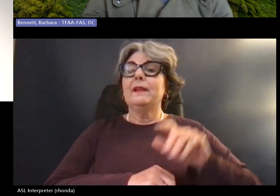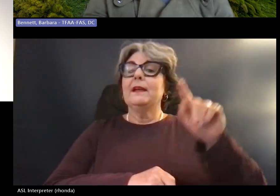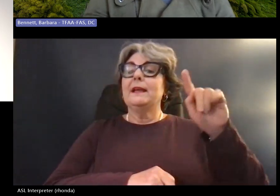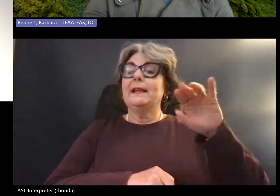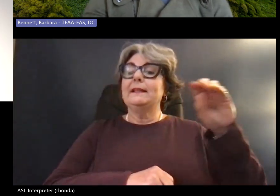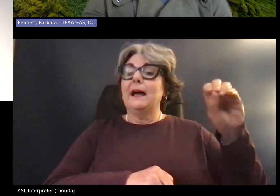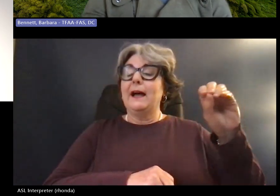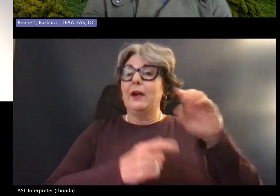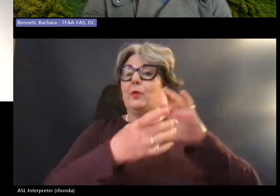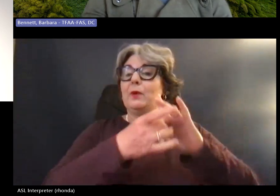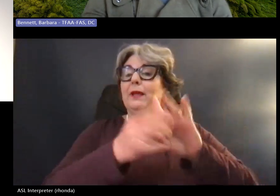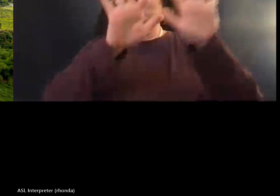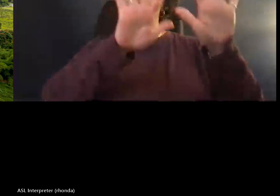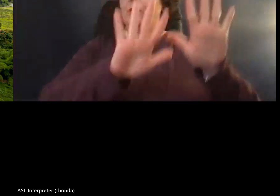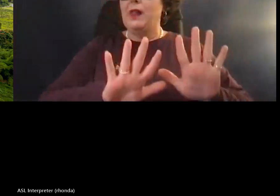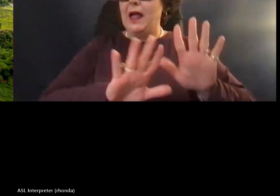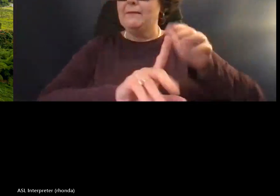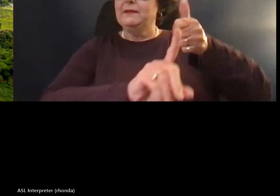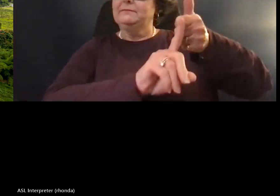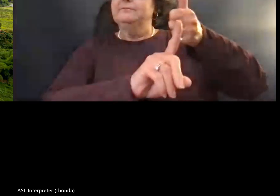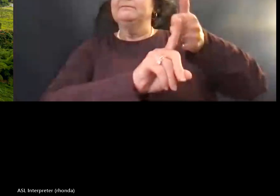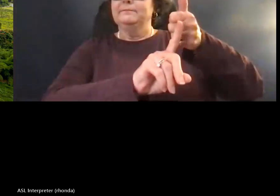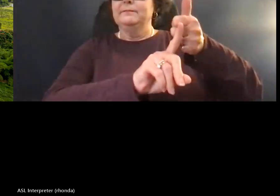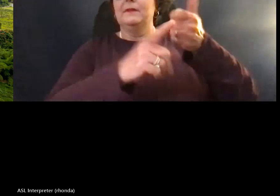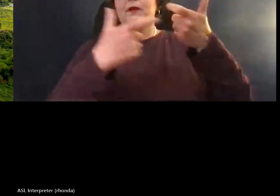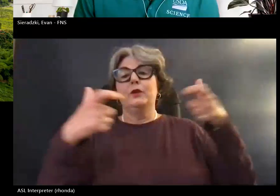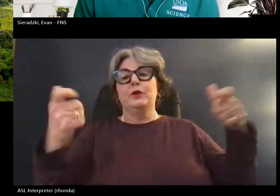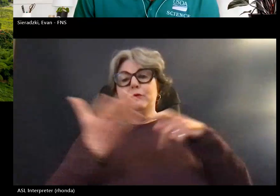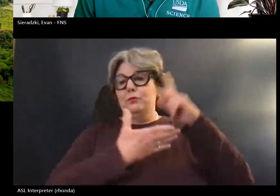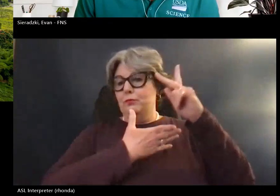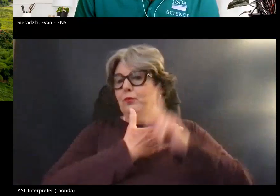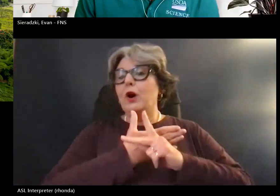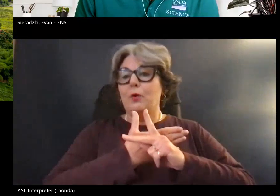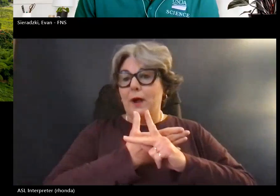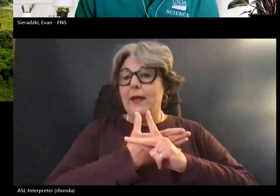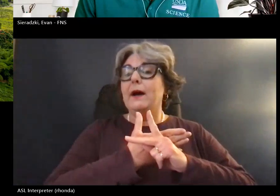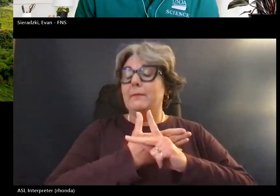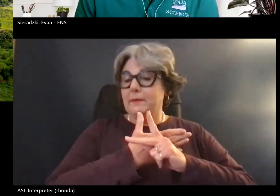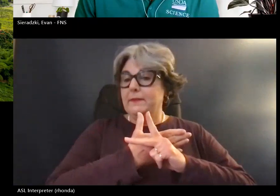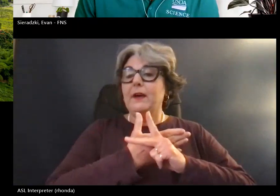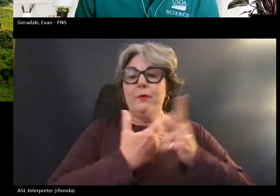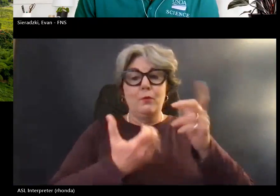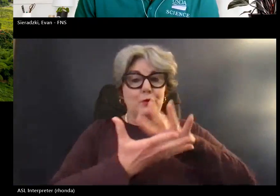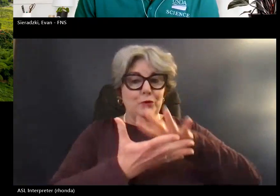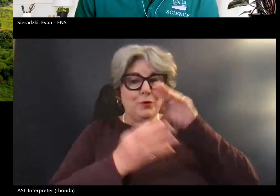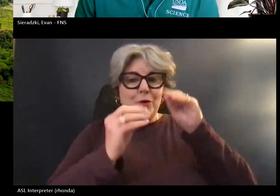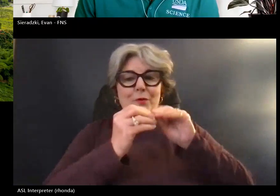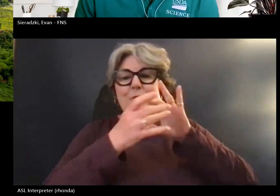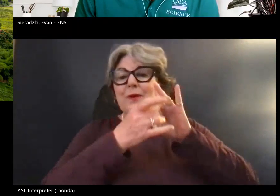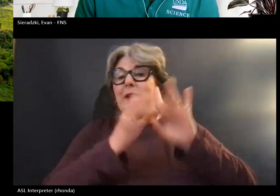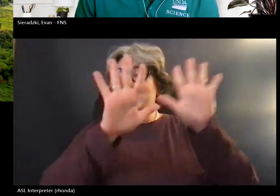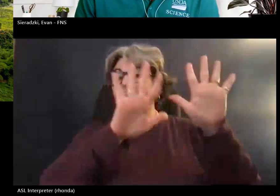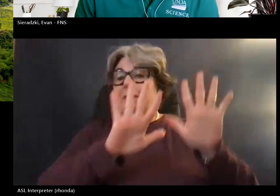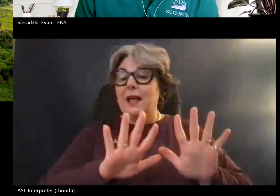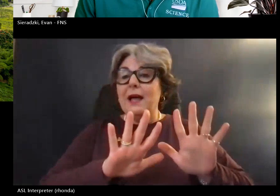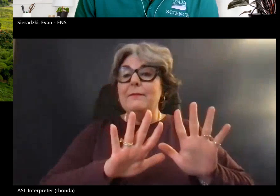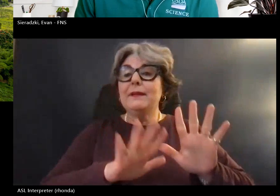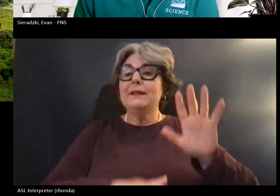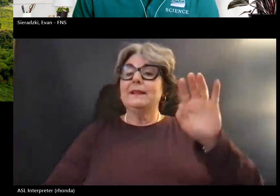for Climate. That is a big initiative that we'd love to have you learn a little bit more about. And so to do that is